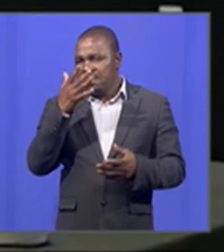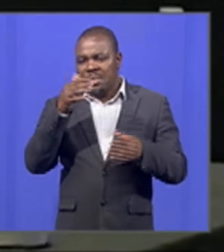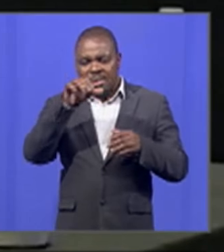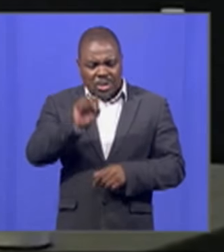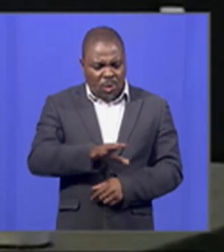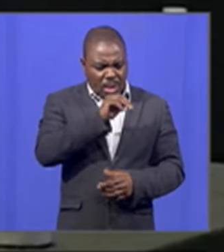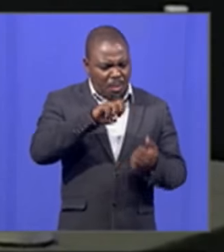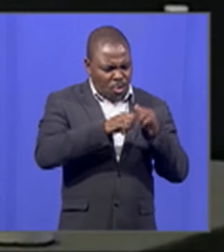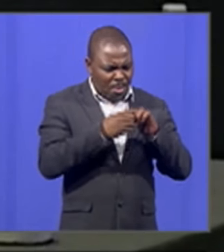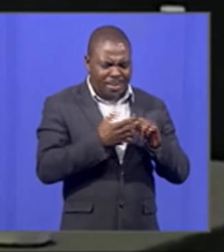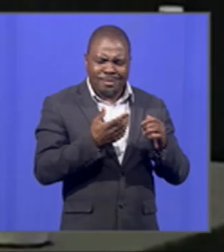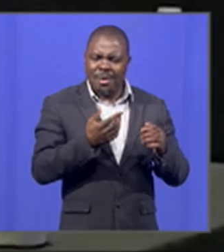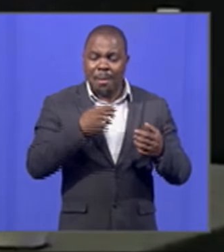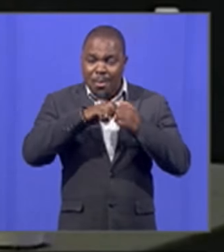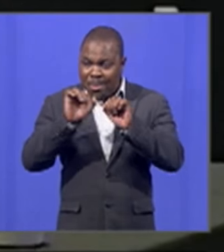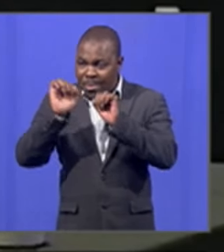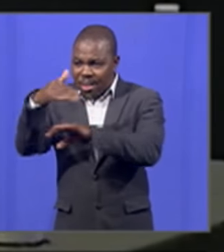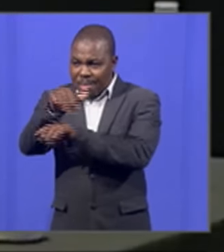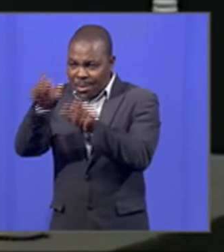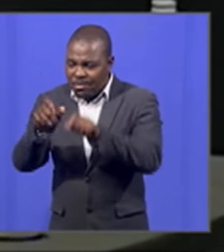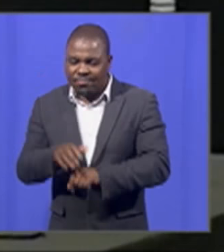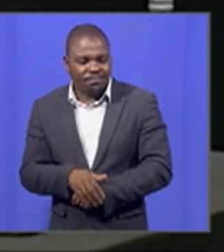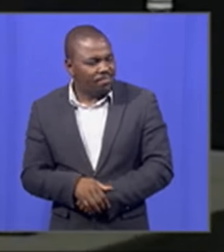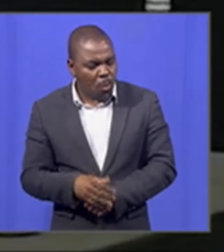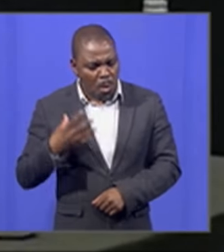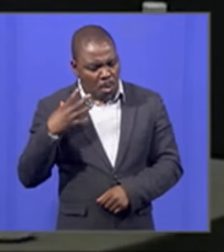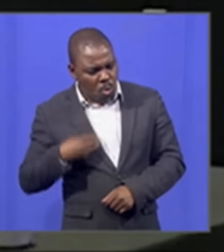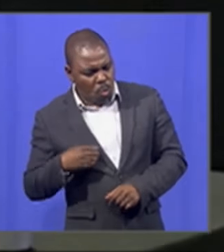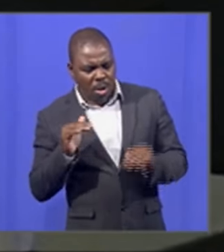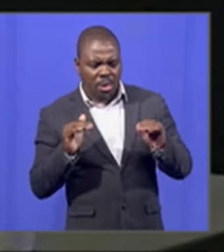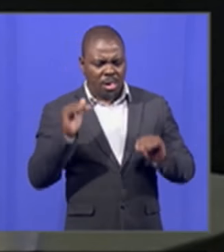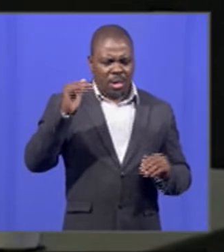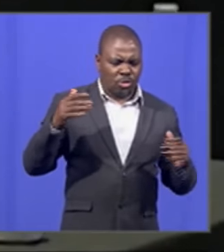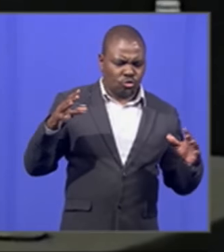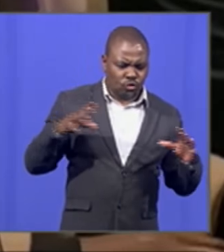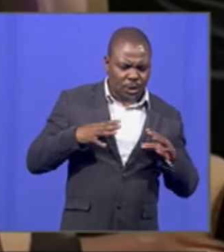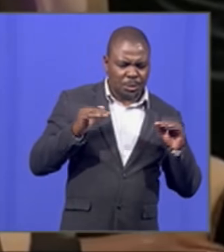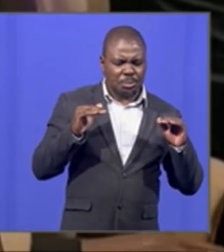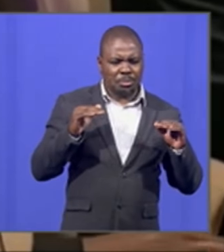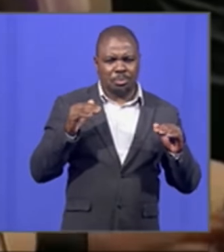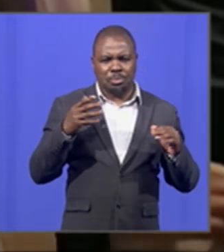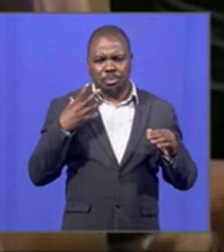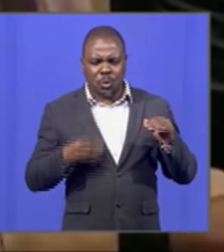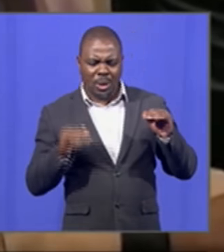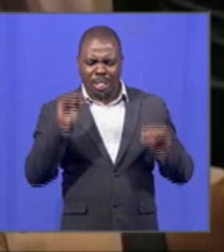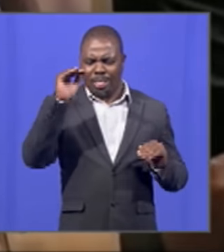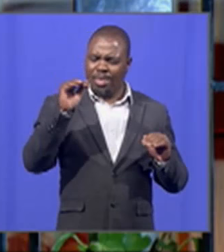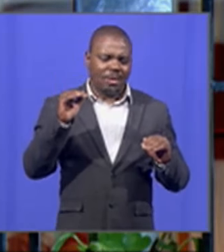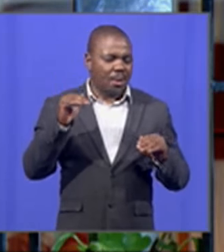naga a itemogela go bona a go swana le bodidi le go se lekalekane. Yes, there's unemployment, it's true.